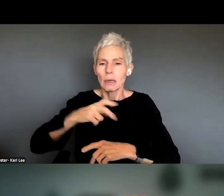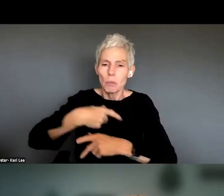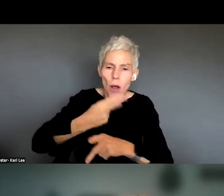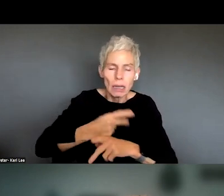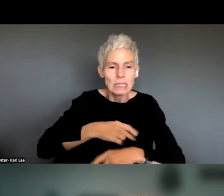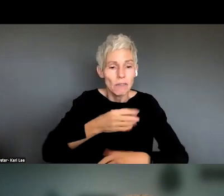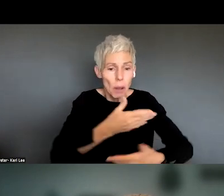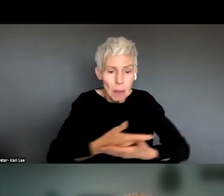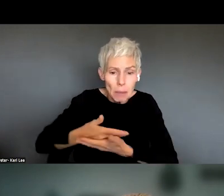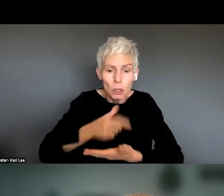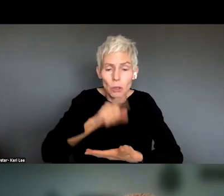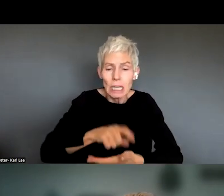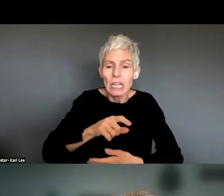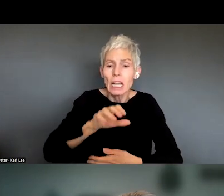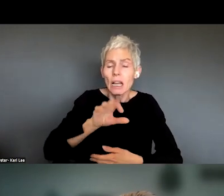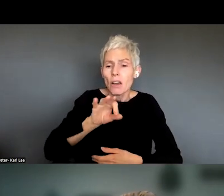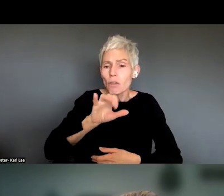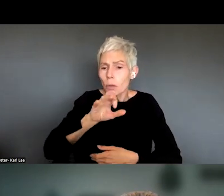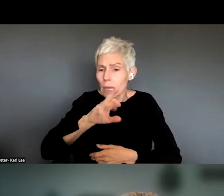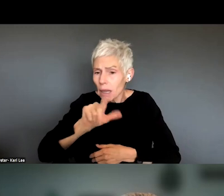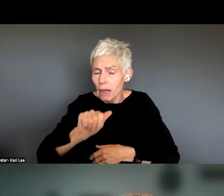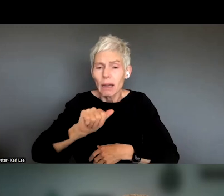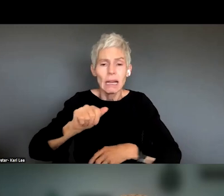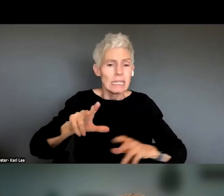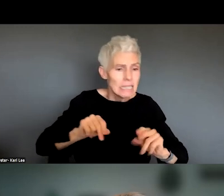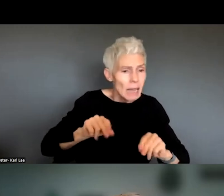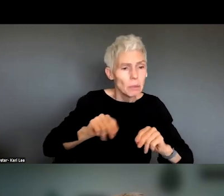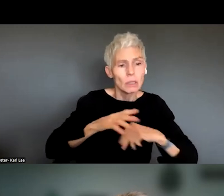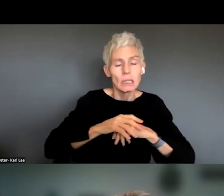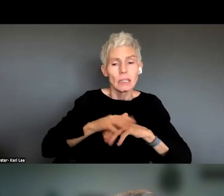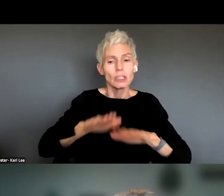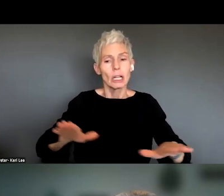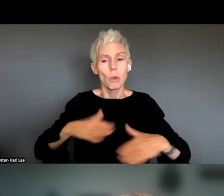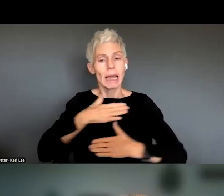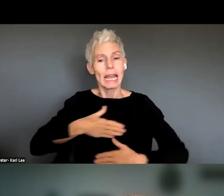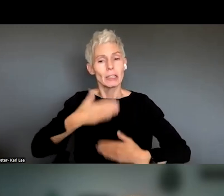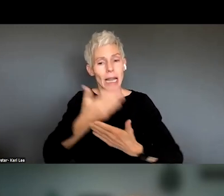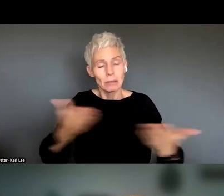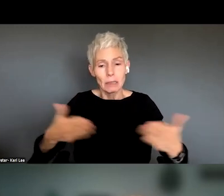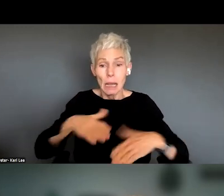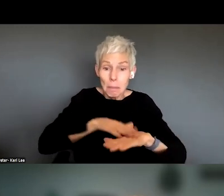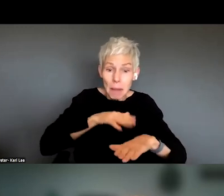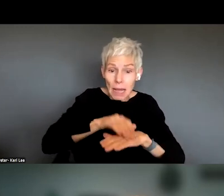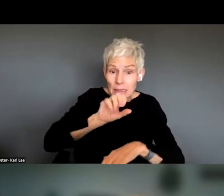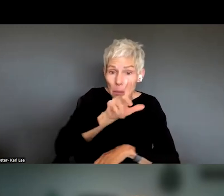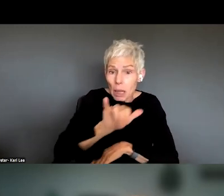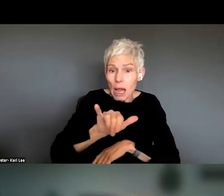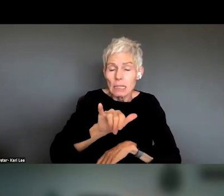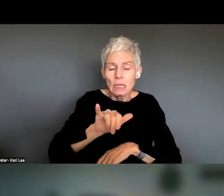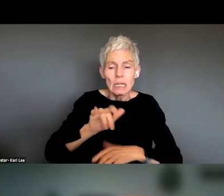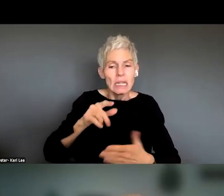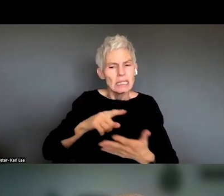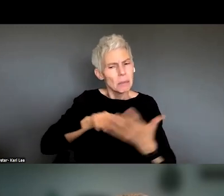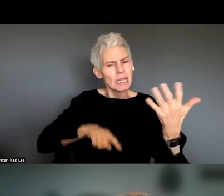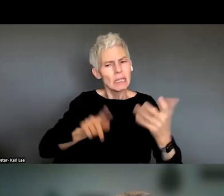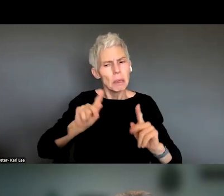you've got small children, you might need comfort items or entertainment items, pet supplies. Some of those are things folks don't think about.